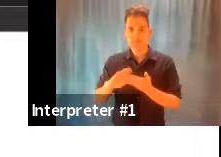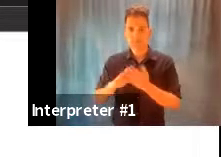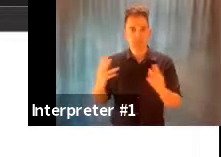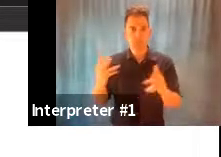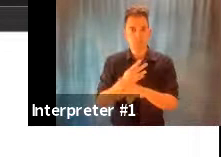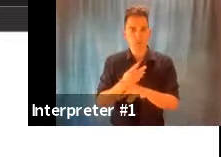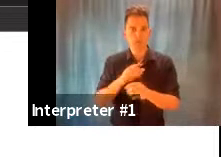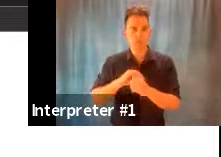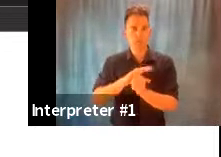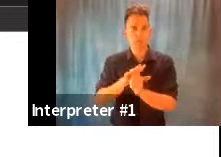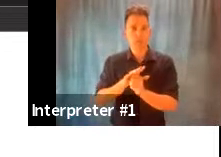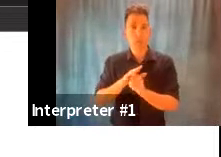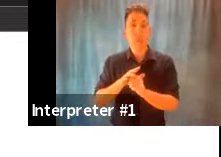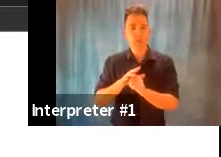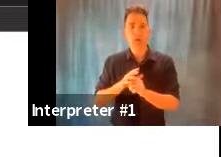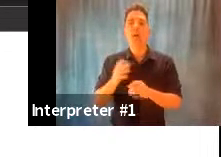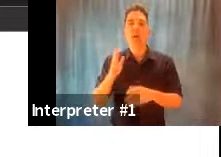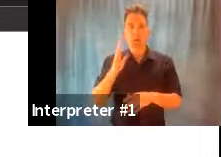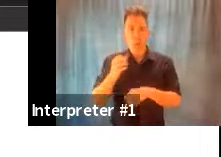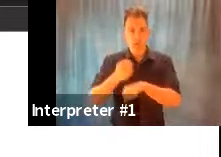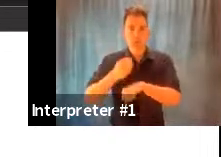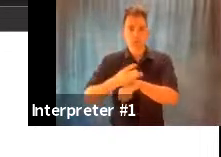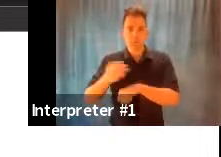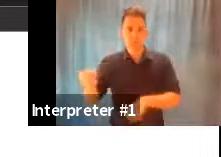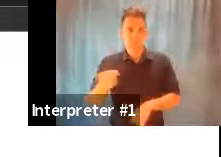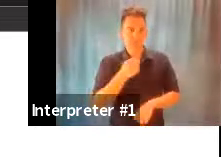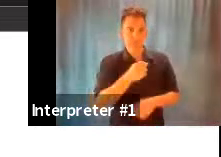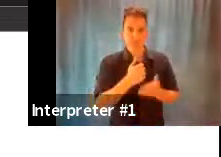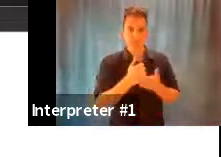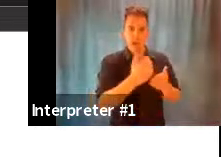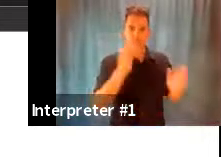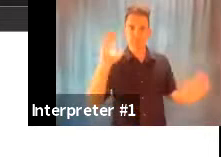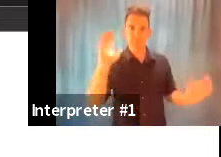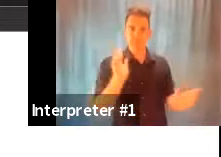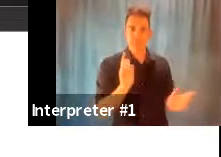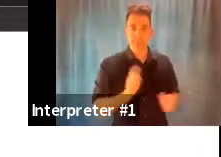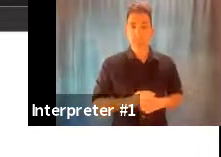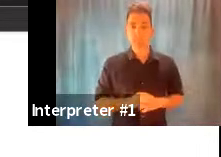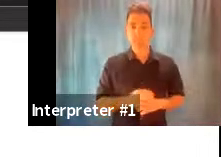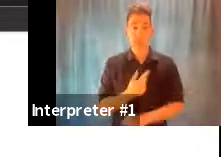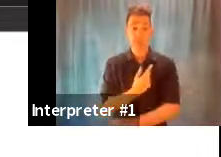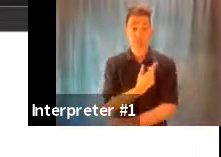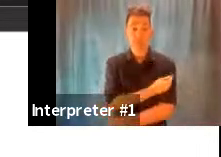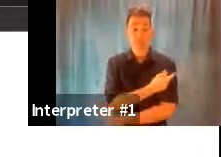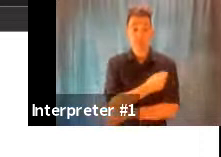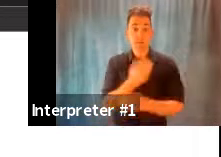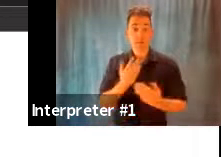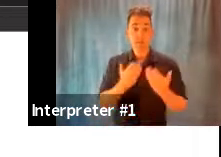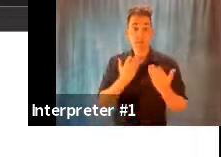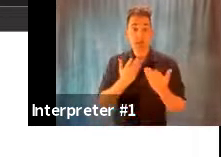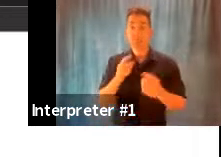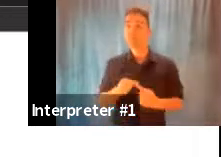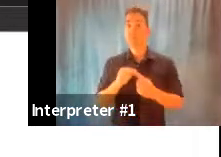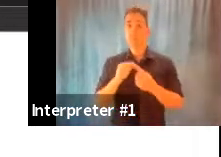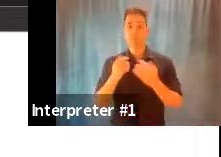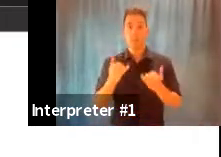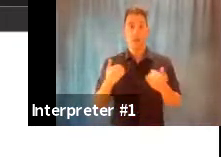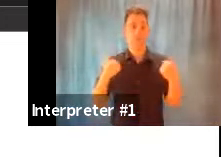rec centers access points for vaccination efforts, especially as more of our youth are eligible